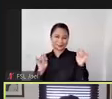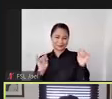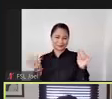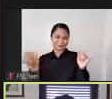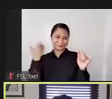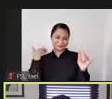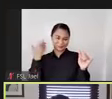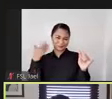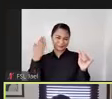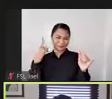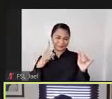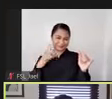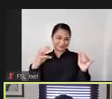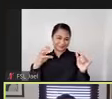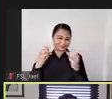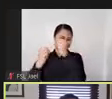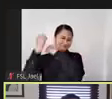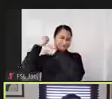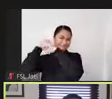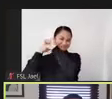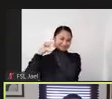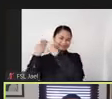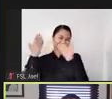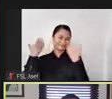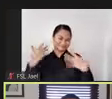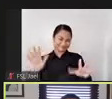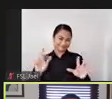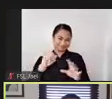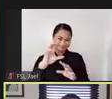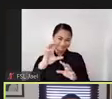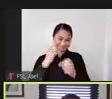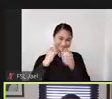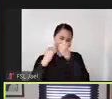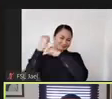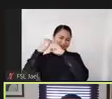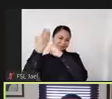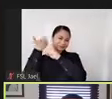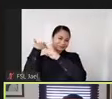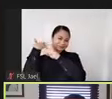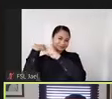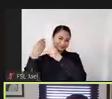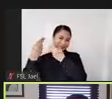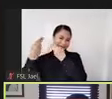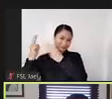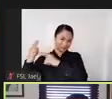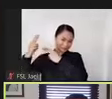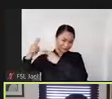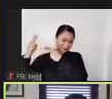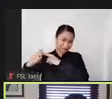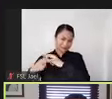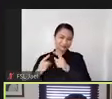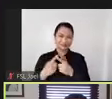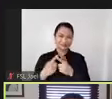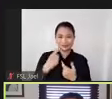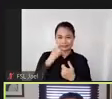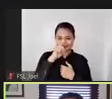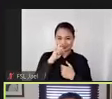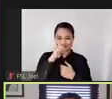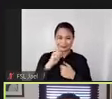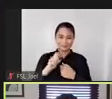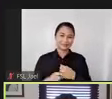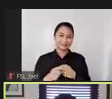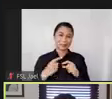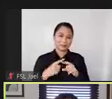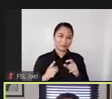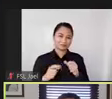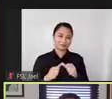age-old solutions are still what are being pushed now, especially with the three R's: reuse, reduce, recycle. So